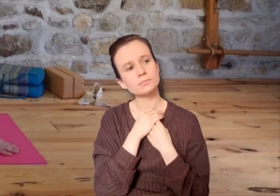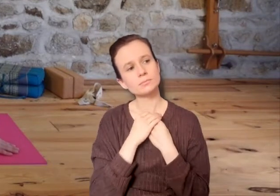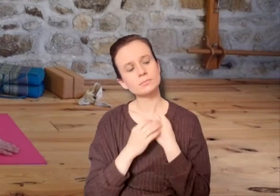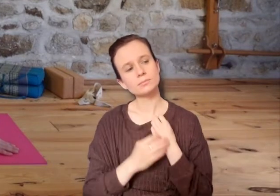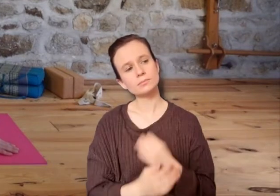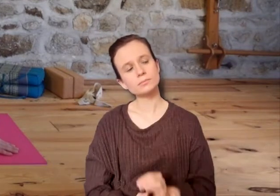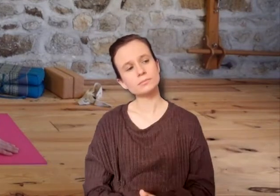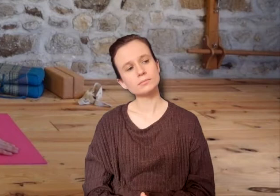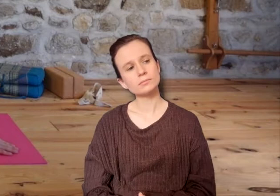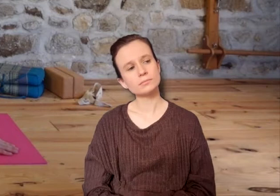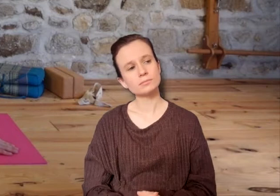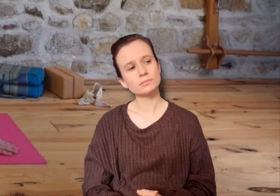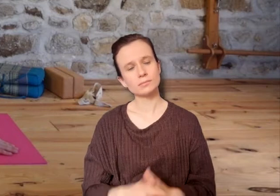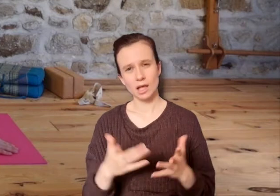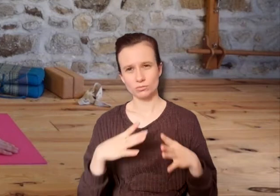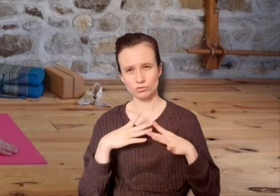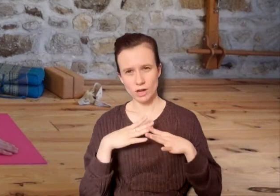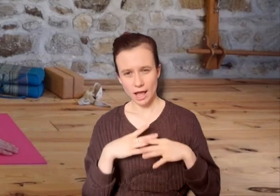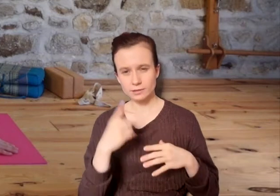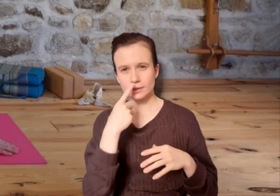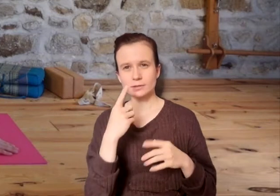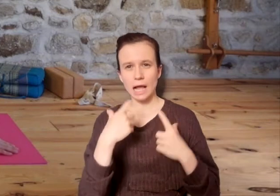And we'll relax here for a few breaths.